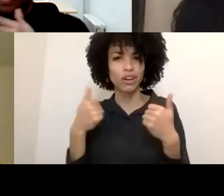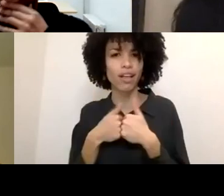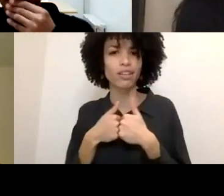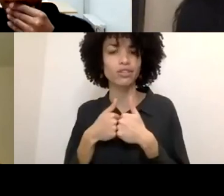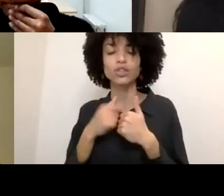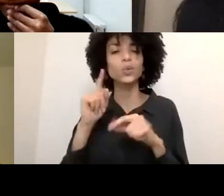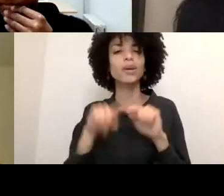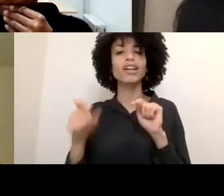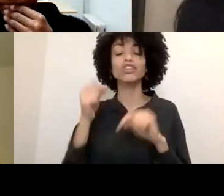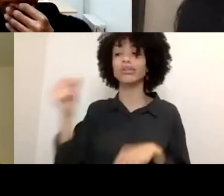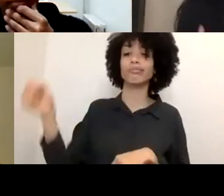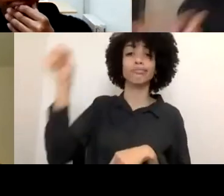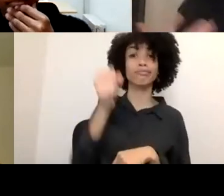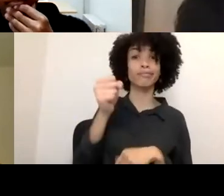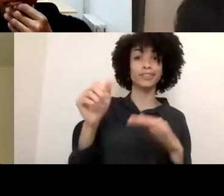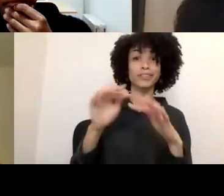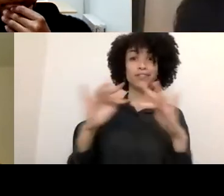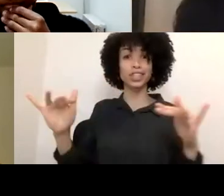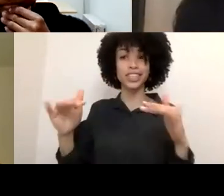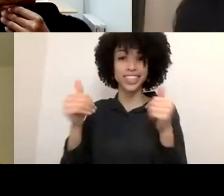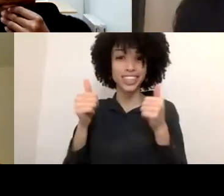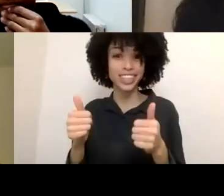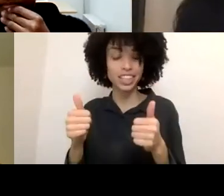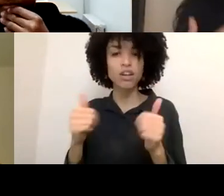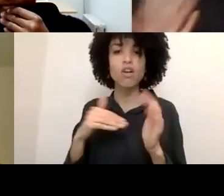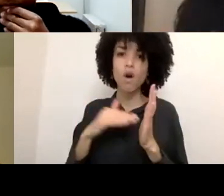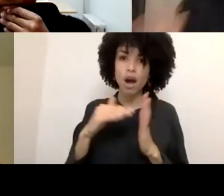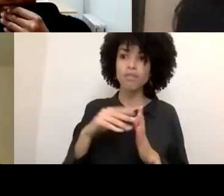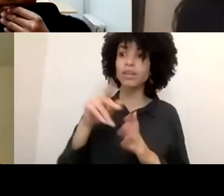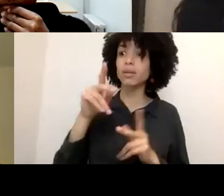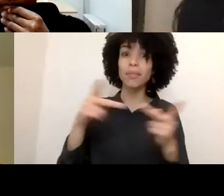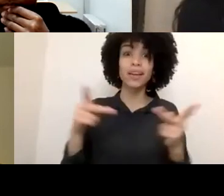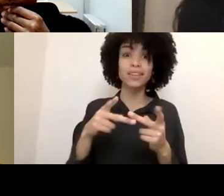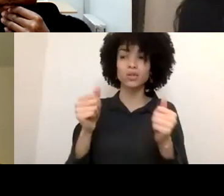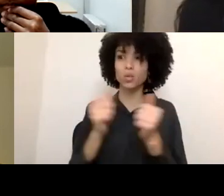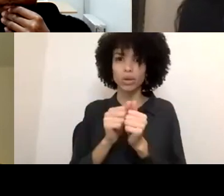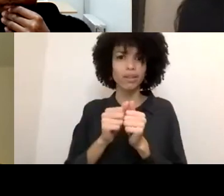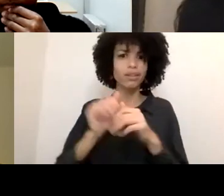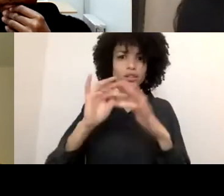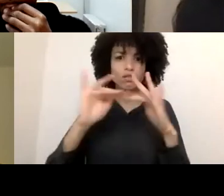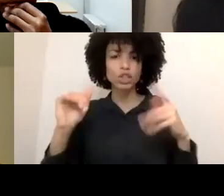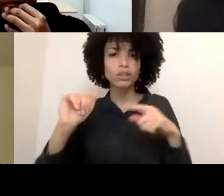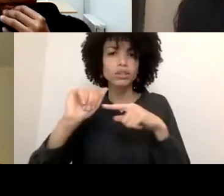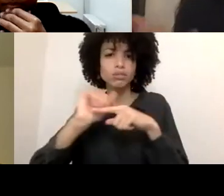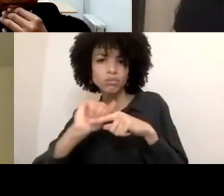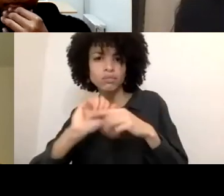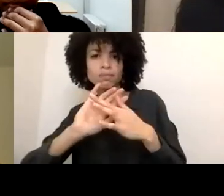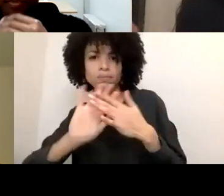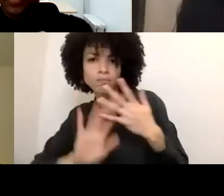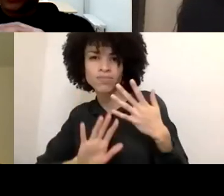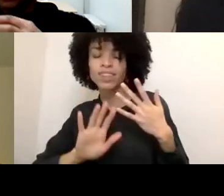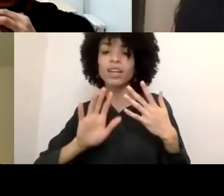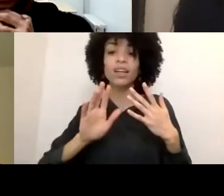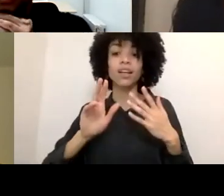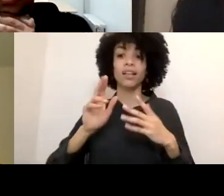diversity. Often spaces that actually do have diversity efforts still continue to have challenges retaining staff of color, for